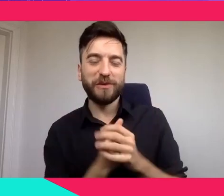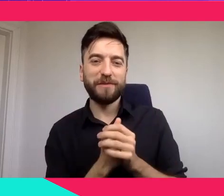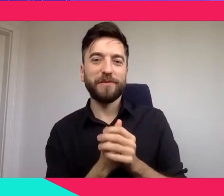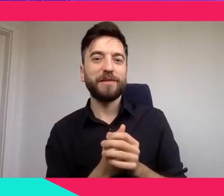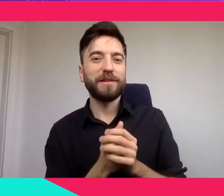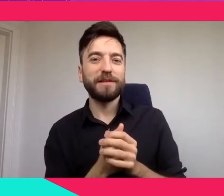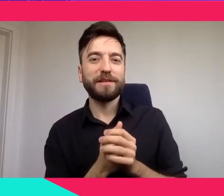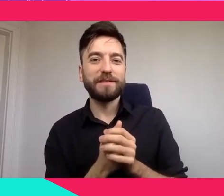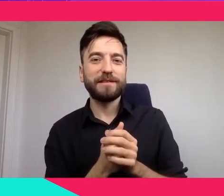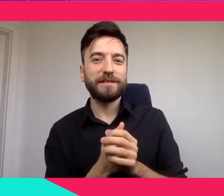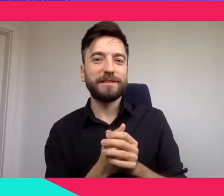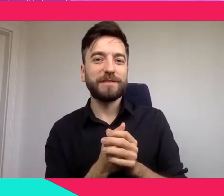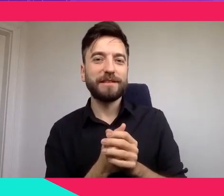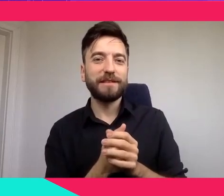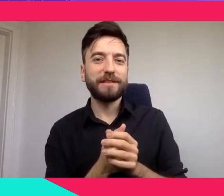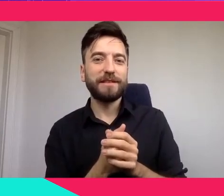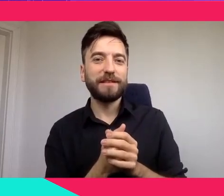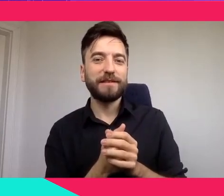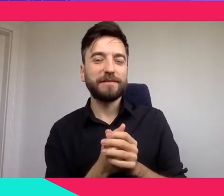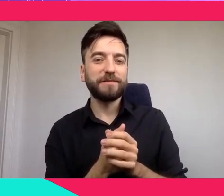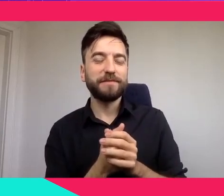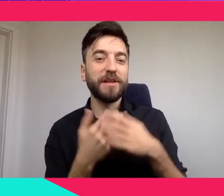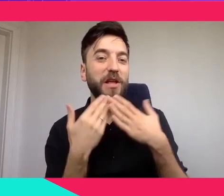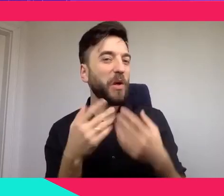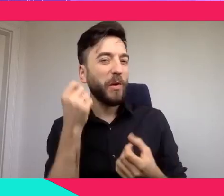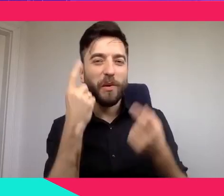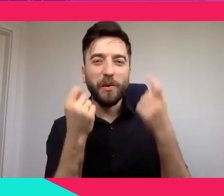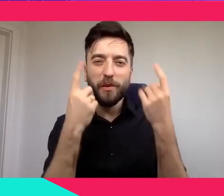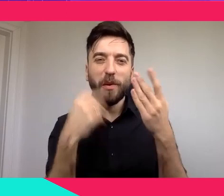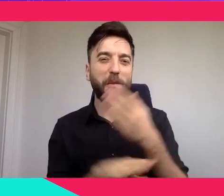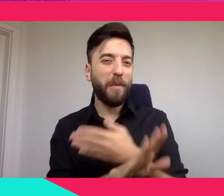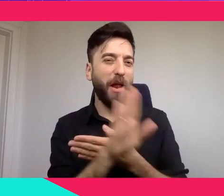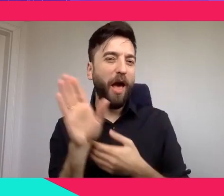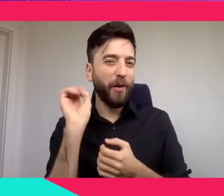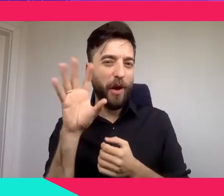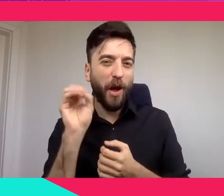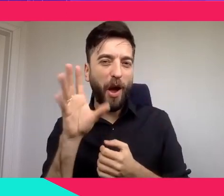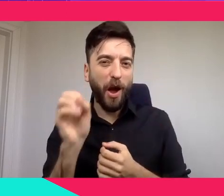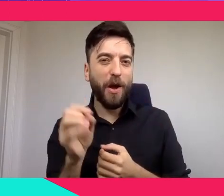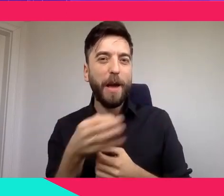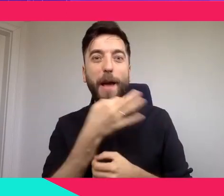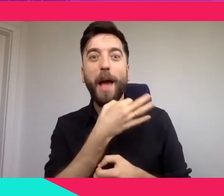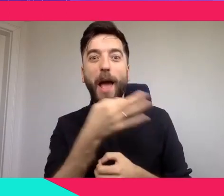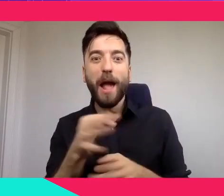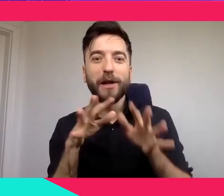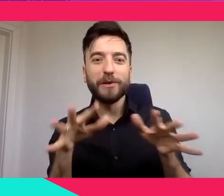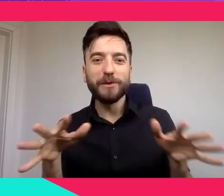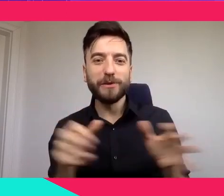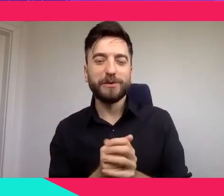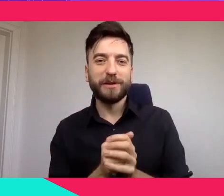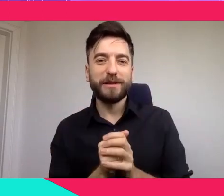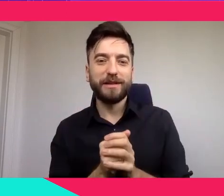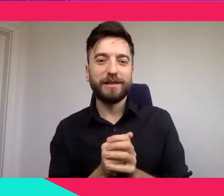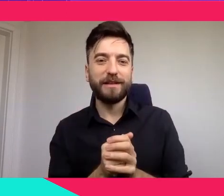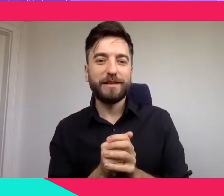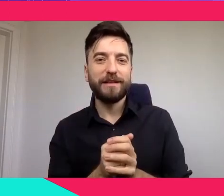really inspiring and insightful presentation. I have so many questions that I feel we could discuss that for like 2 hours maybe,